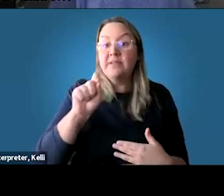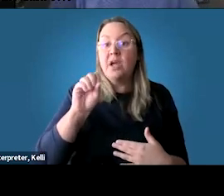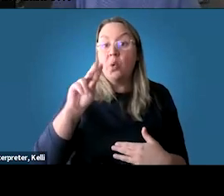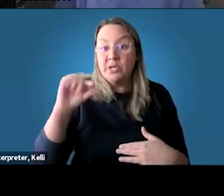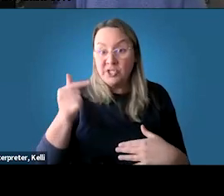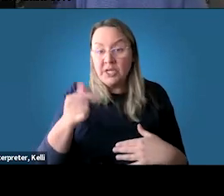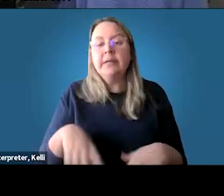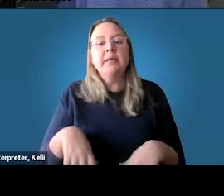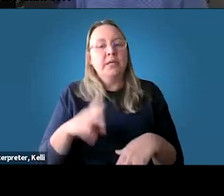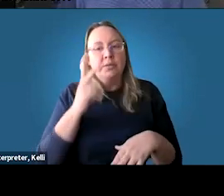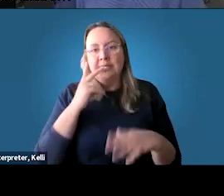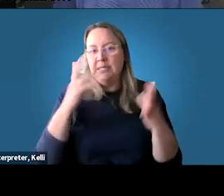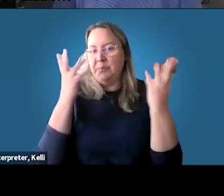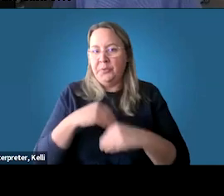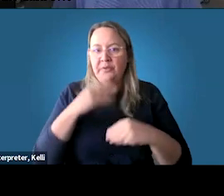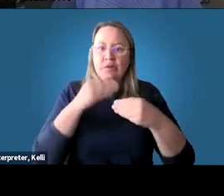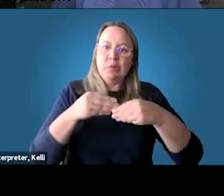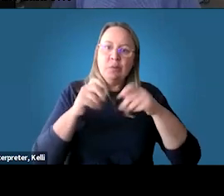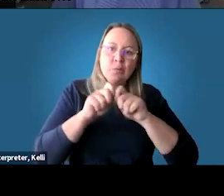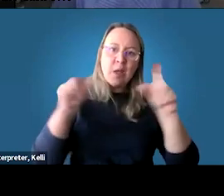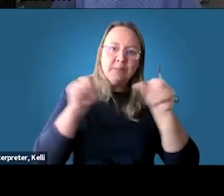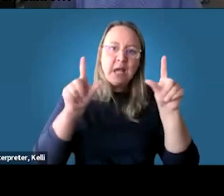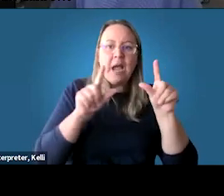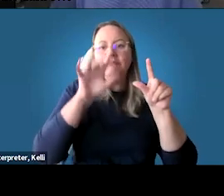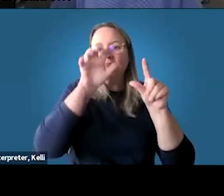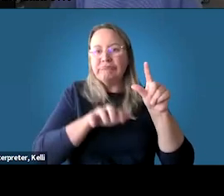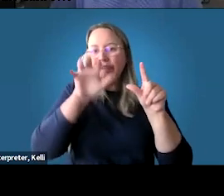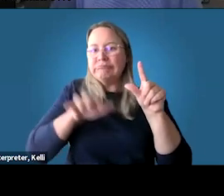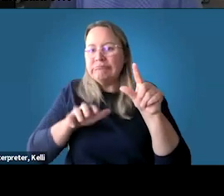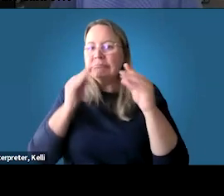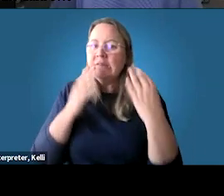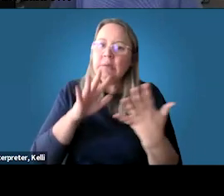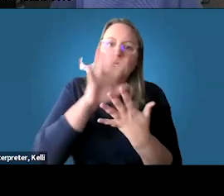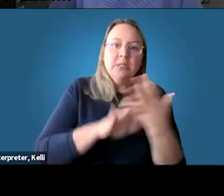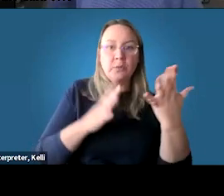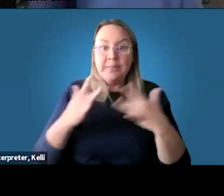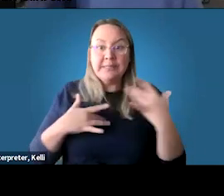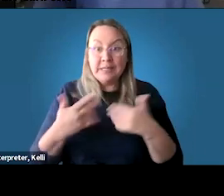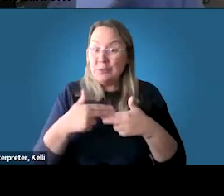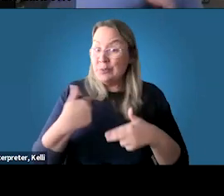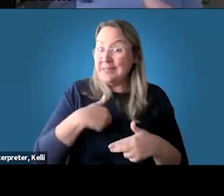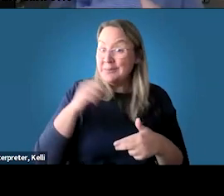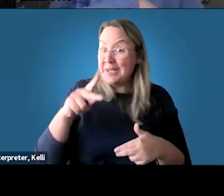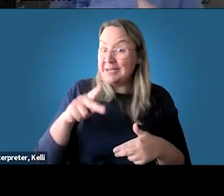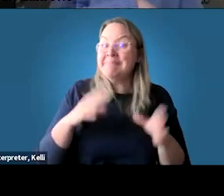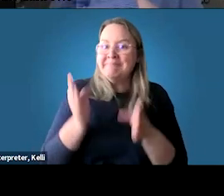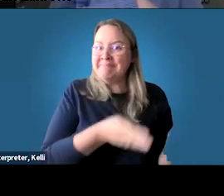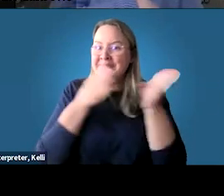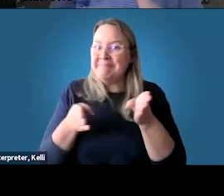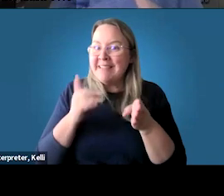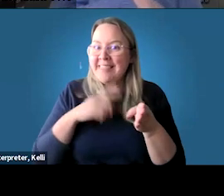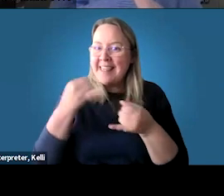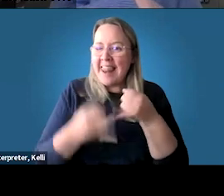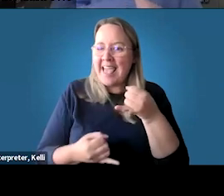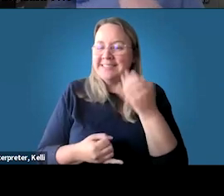comnet25.org and see Kareem's beautiful handiwork. He's starting to build out the page there for all of us. And we would be excited to have you all with us. All right, let's go forward. I think this